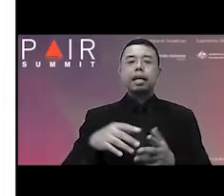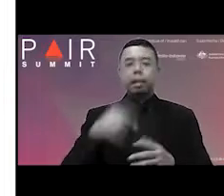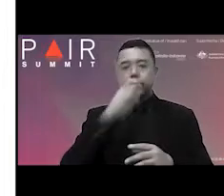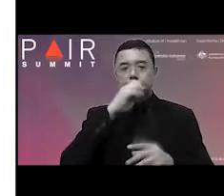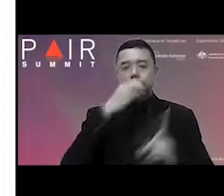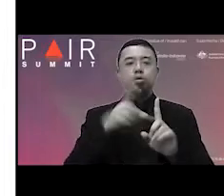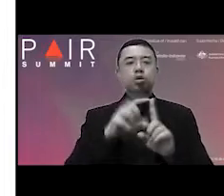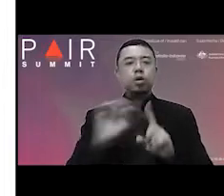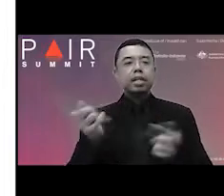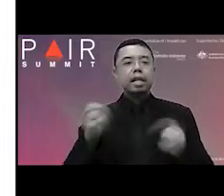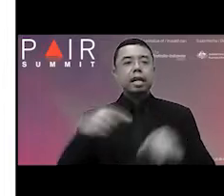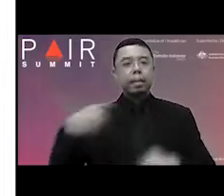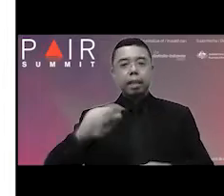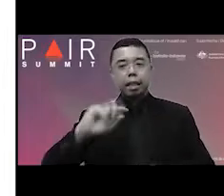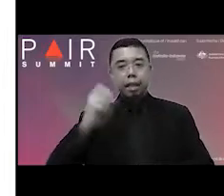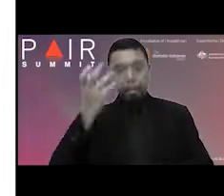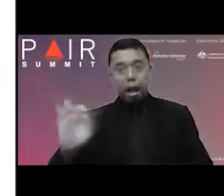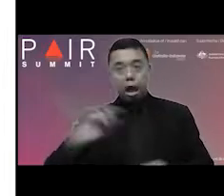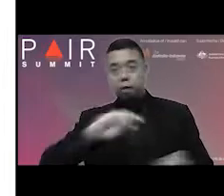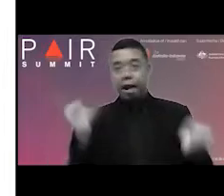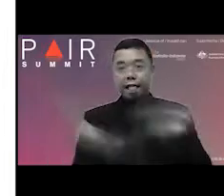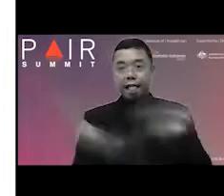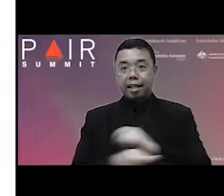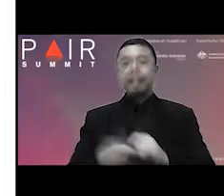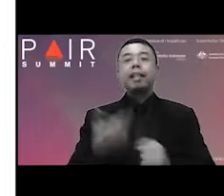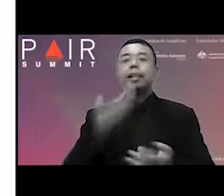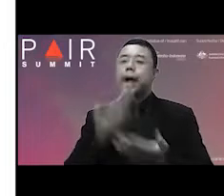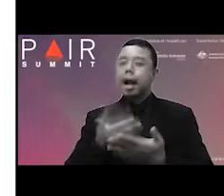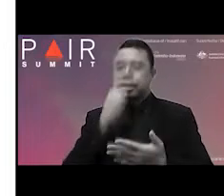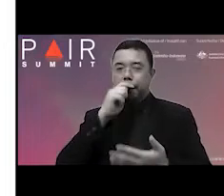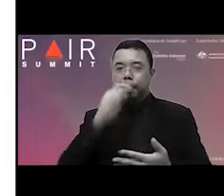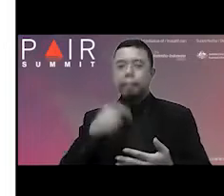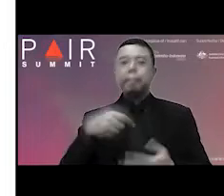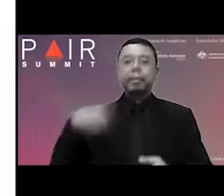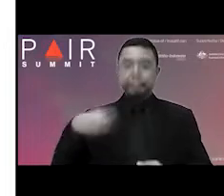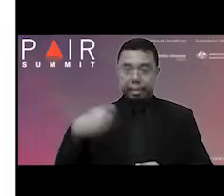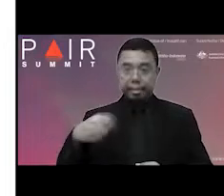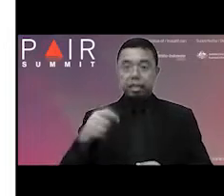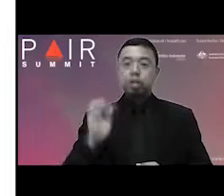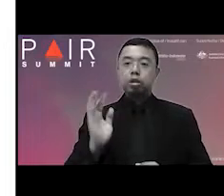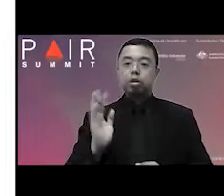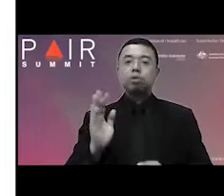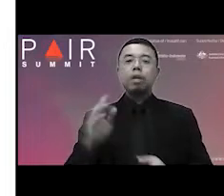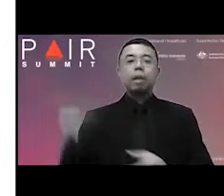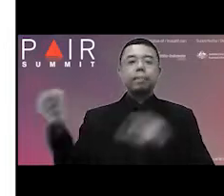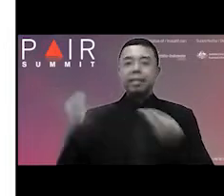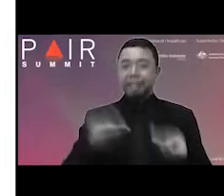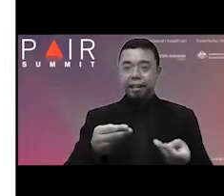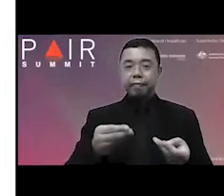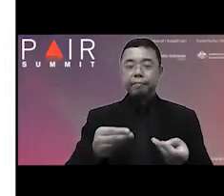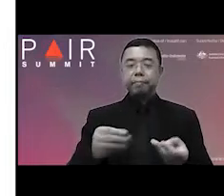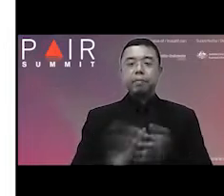Thank you so much, Bapak Menteri, Bapak Budi Gunadisadikin, for presenting some updates in this session. So we are glad to see some